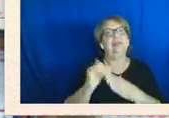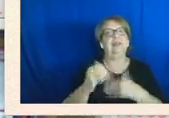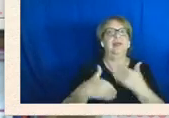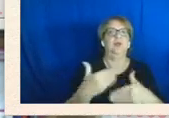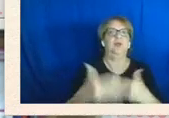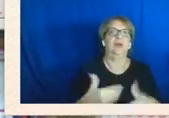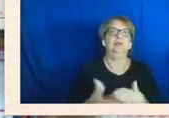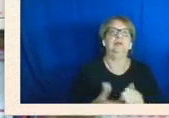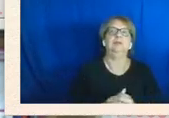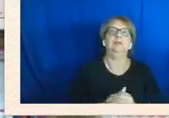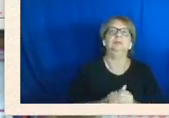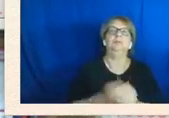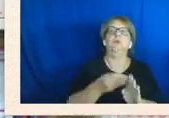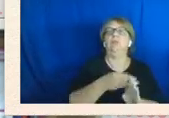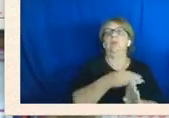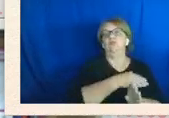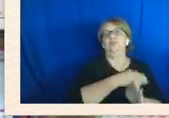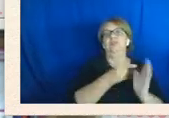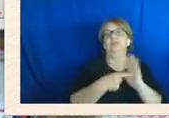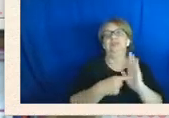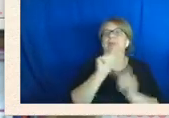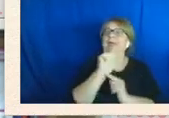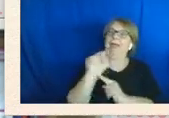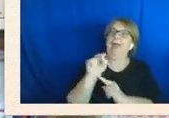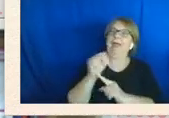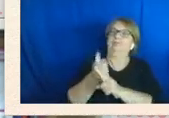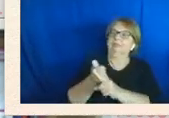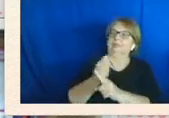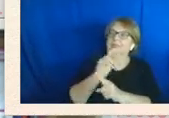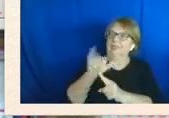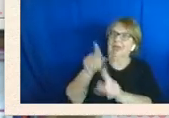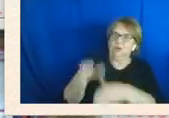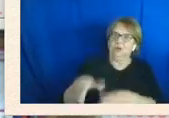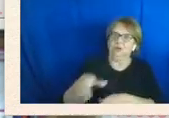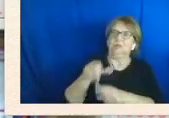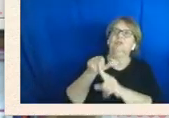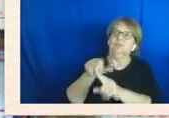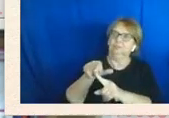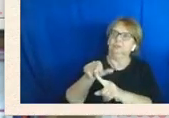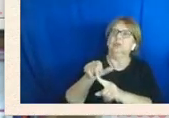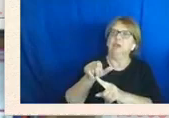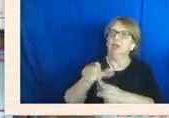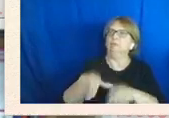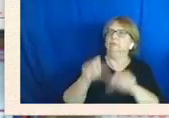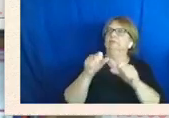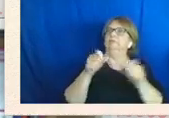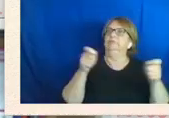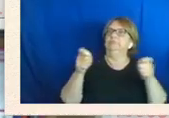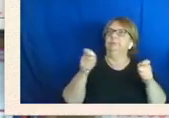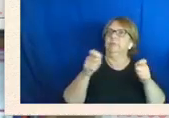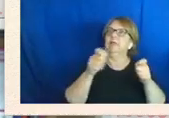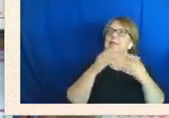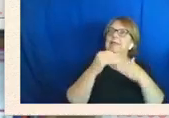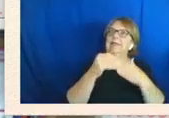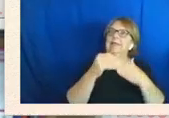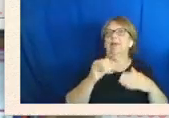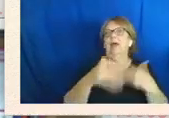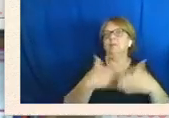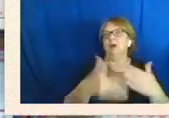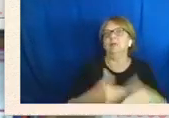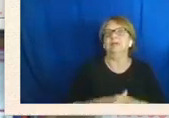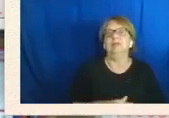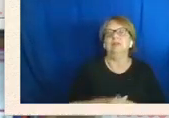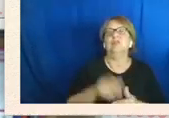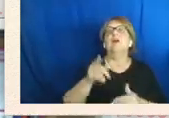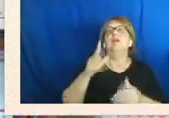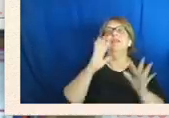our previous example, Anne is that person. So she's the one that's supposed to be leading the planning process. The decision ultimately is made by her. We're